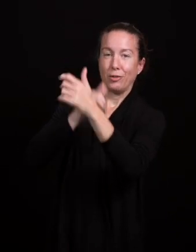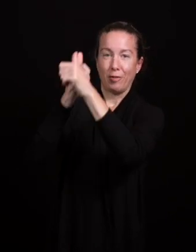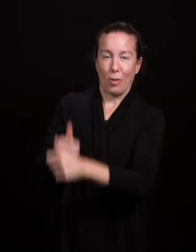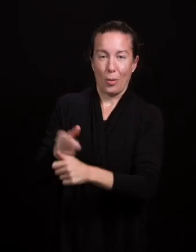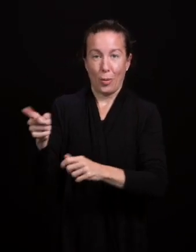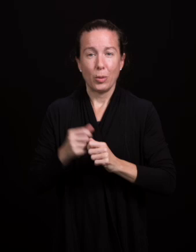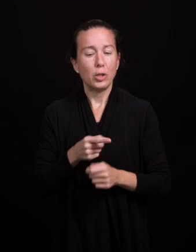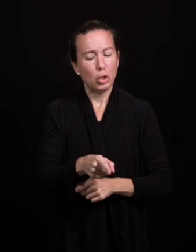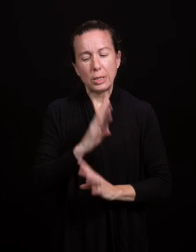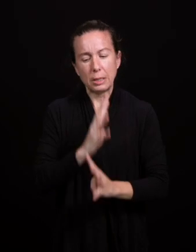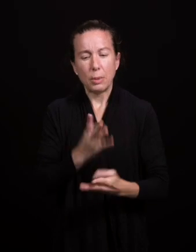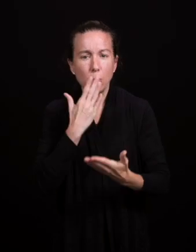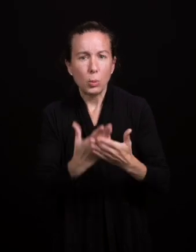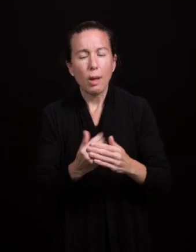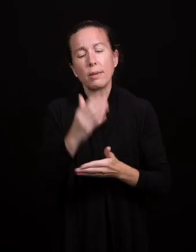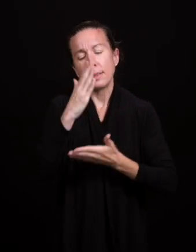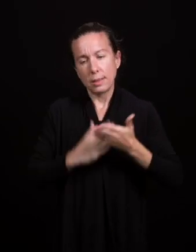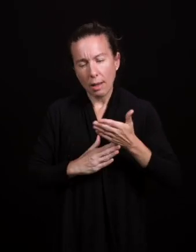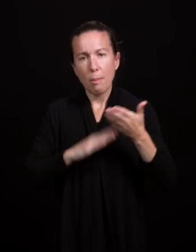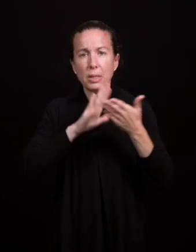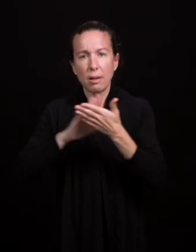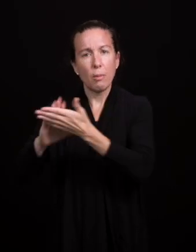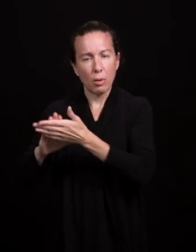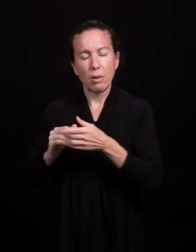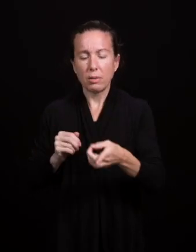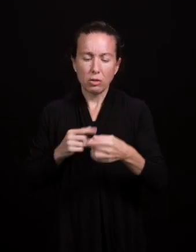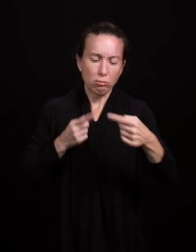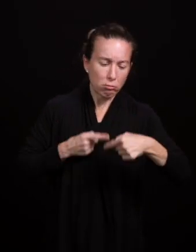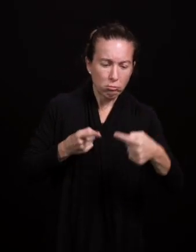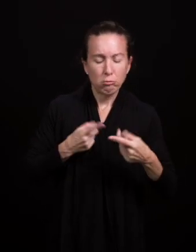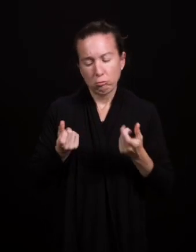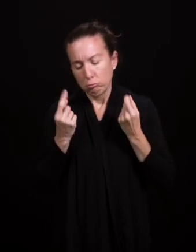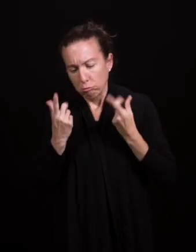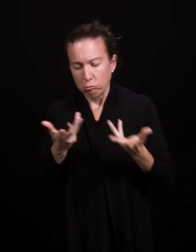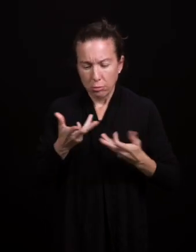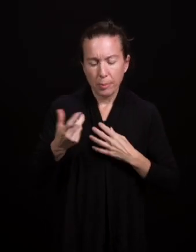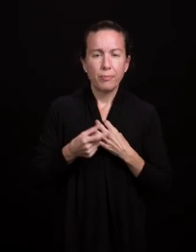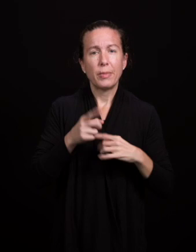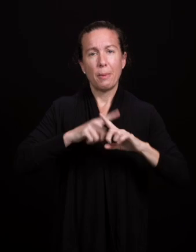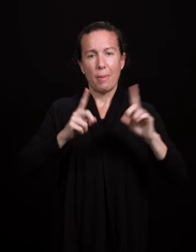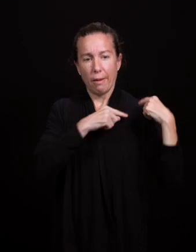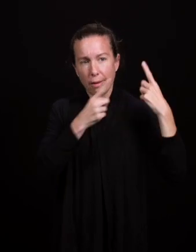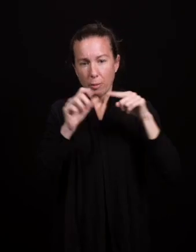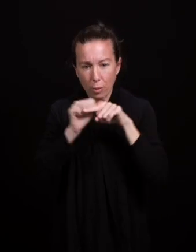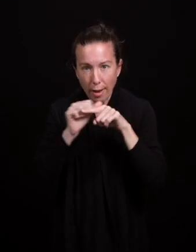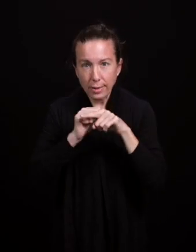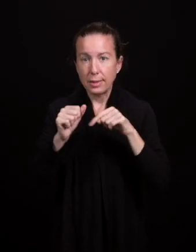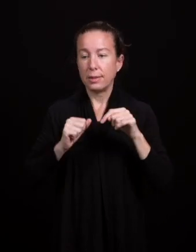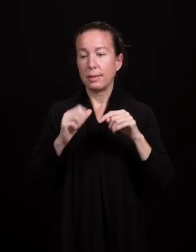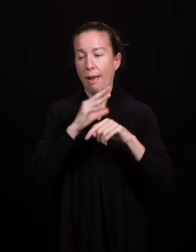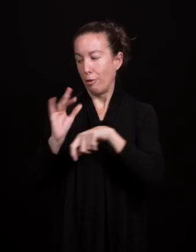certain syllables and things like that, pronunciations that she has struggles with, but we've worked with her. We've had our team,